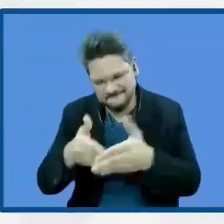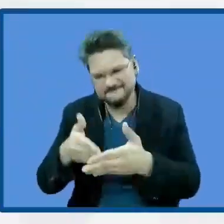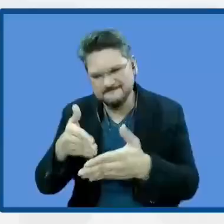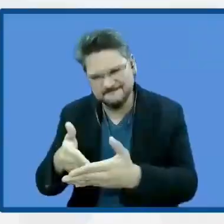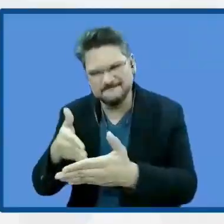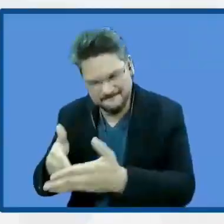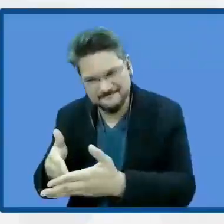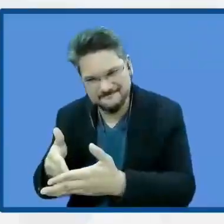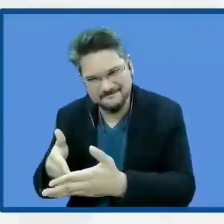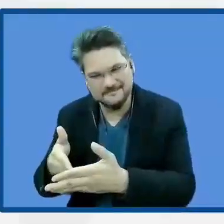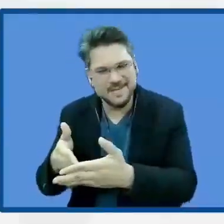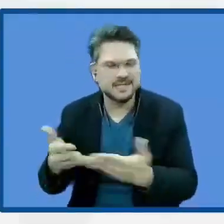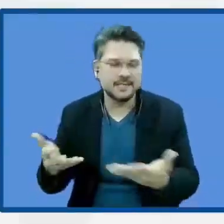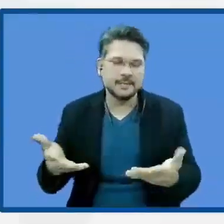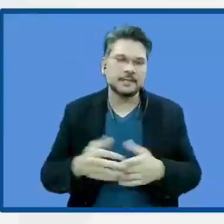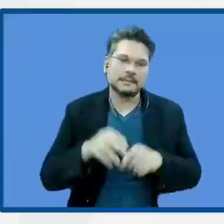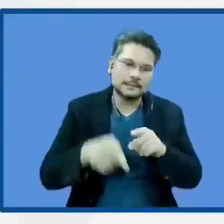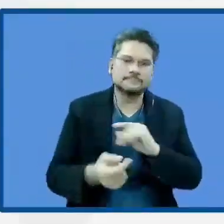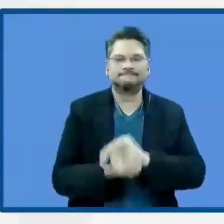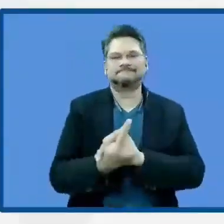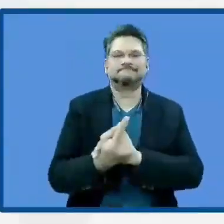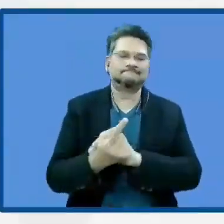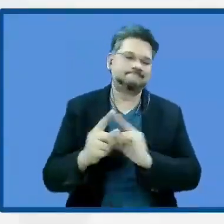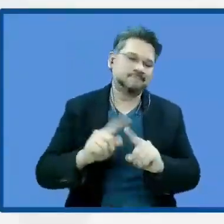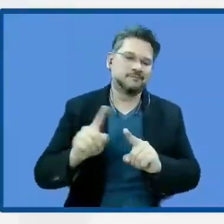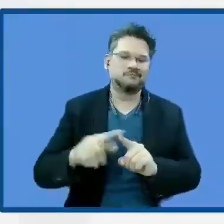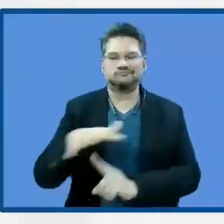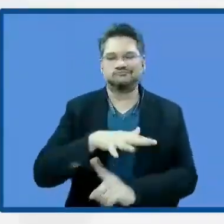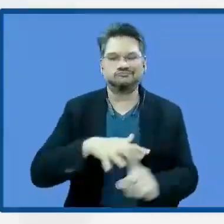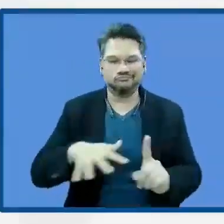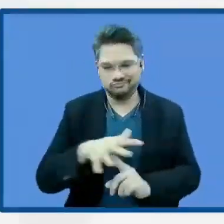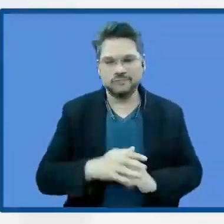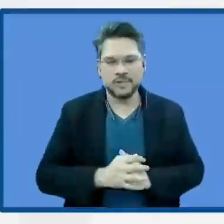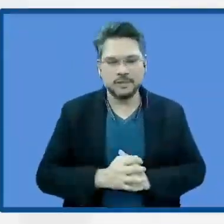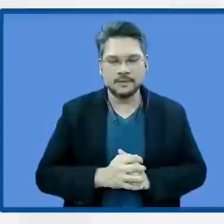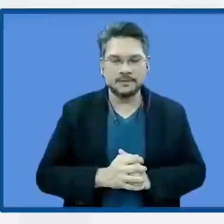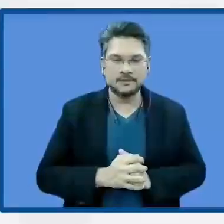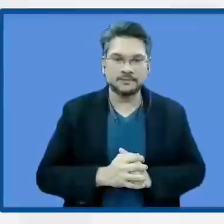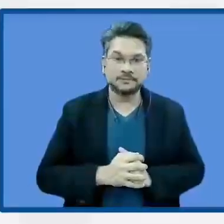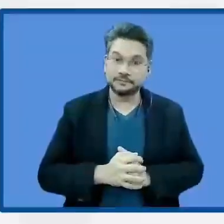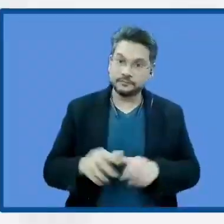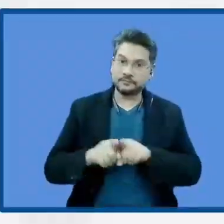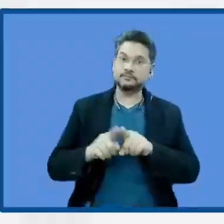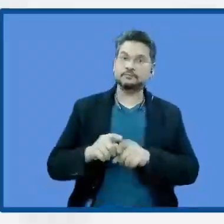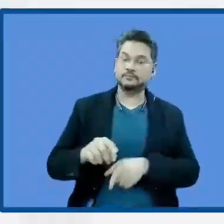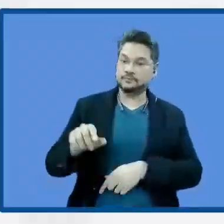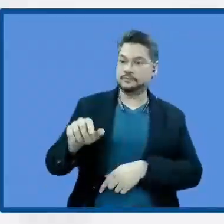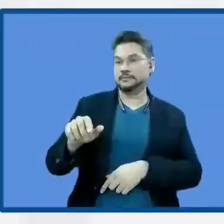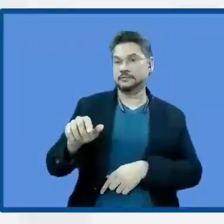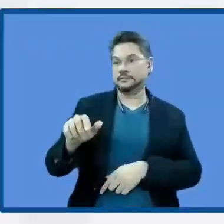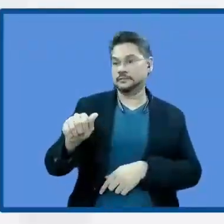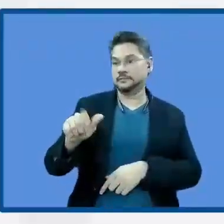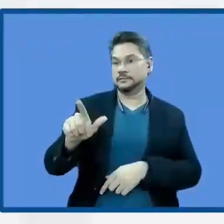appear in those scenarios. And as Andrew was saying, if we